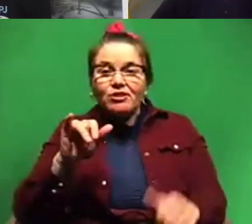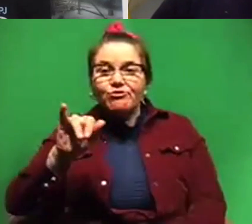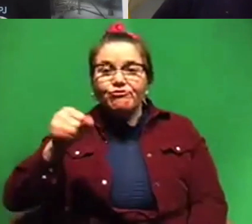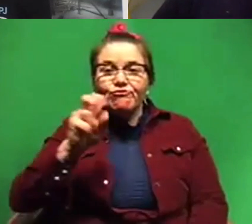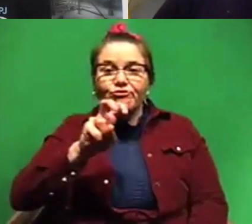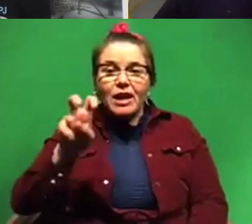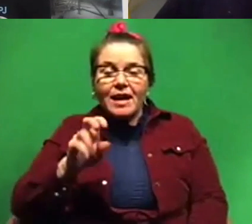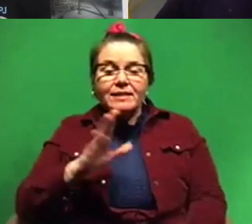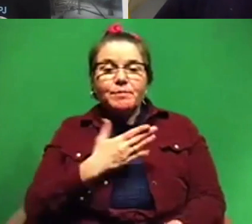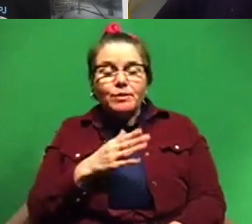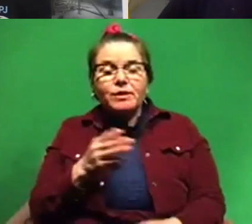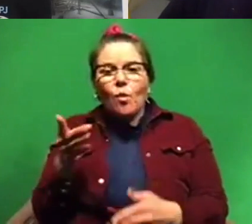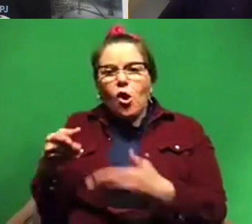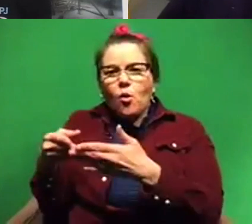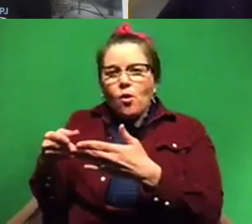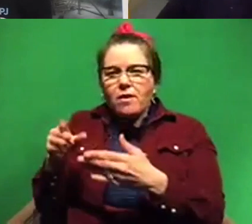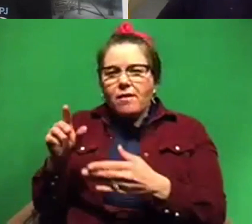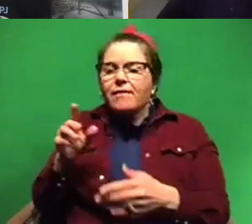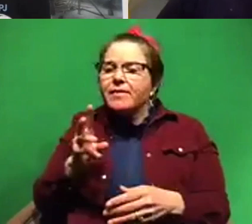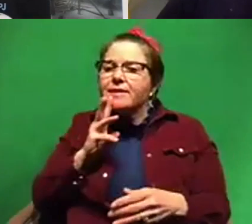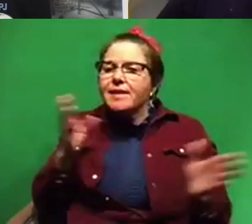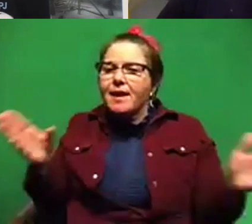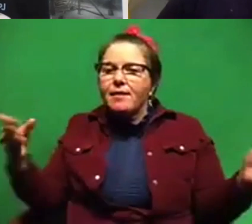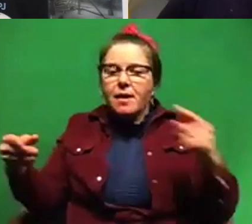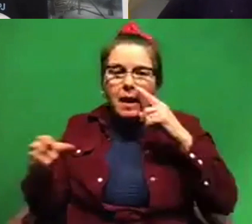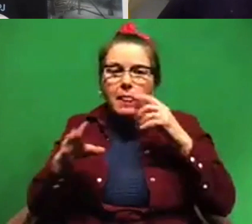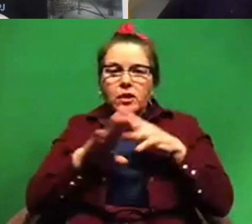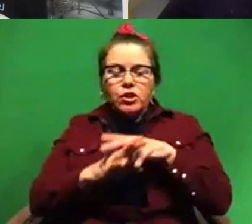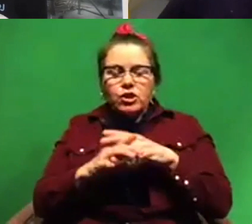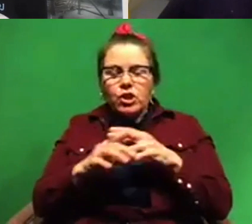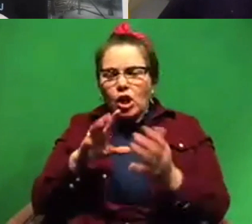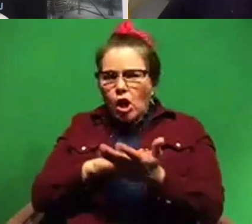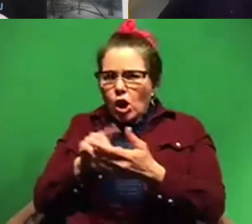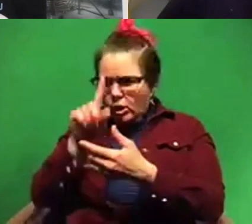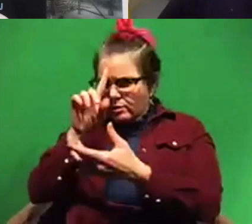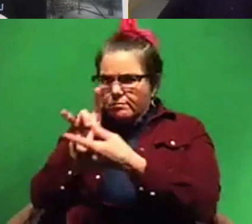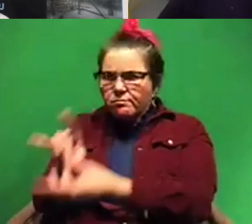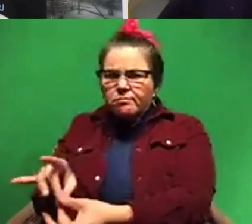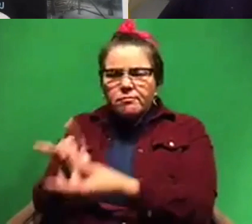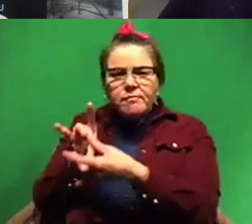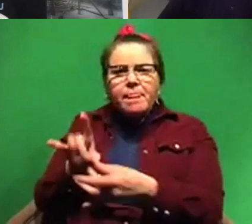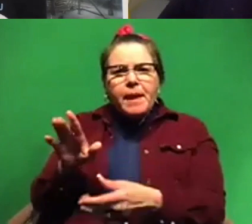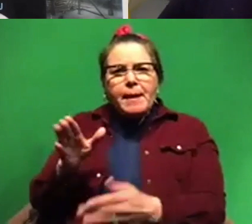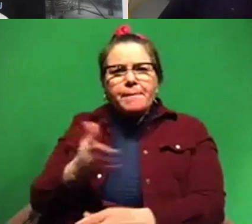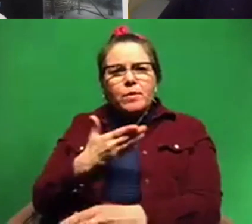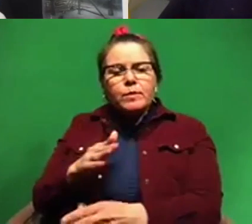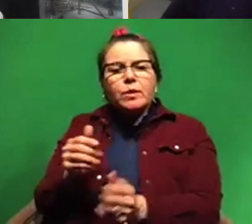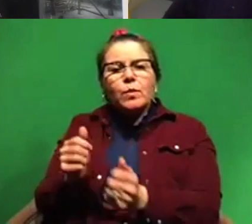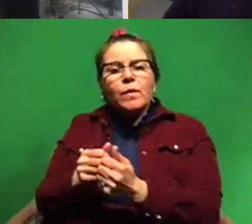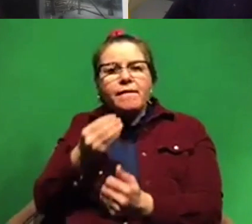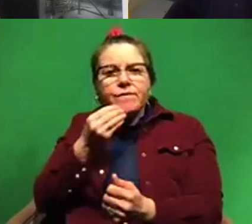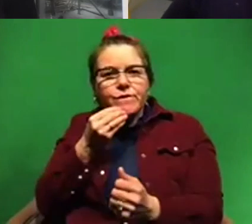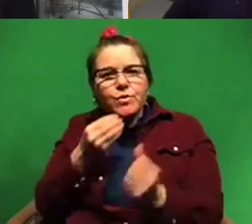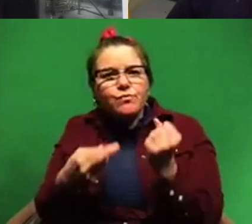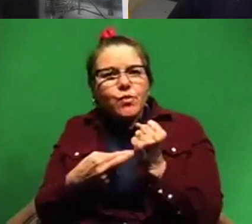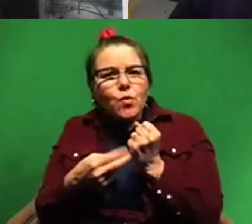one corner of the tank, and the sharks learned to associate this music with a food reward. So they were able to